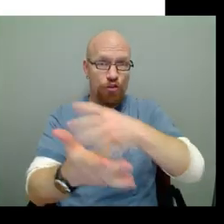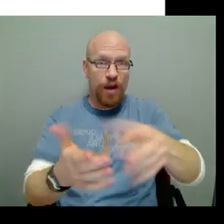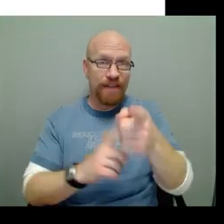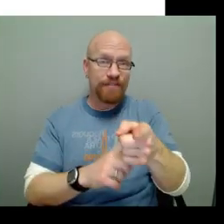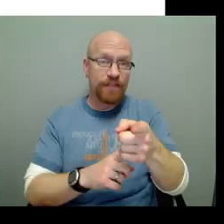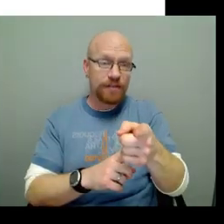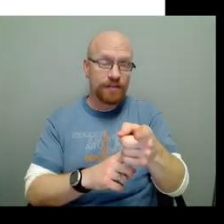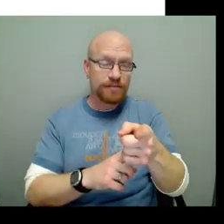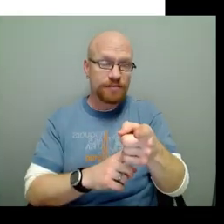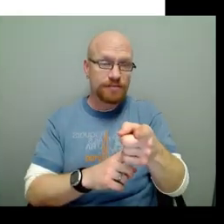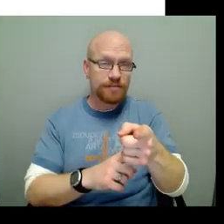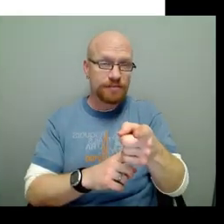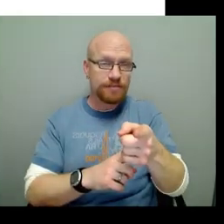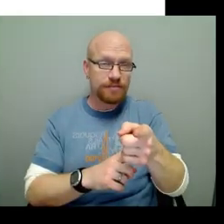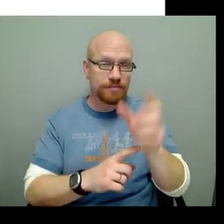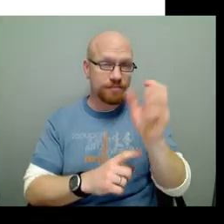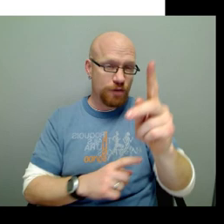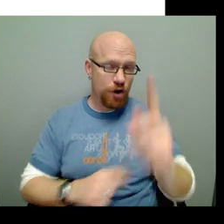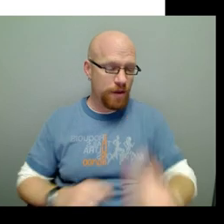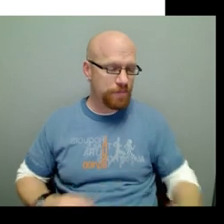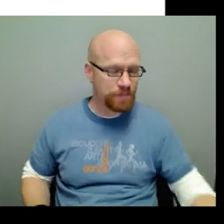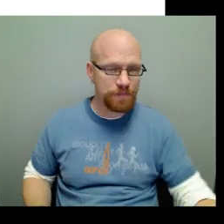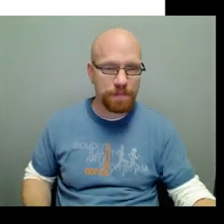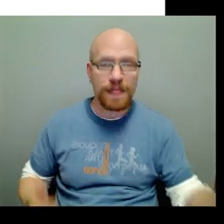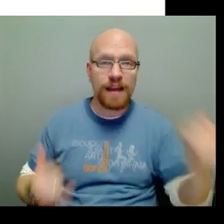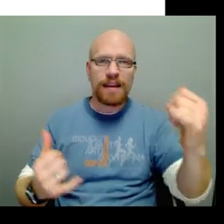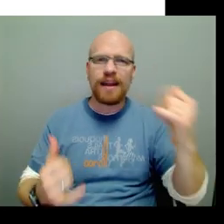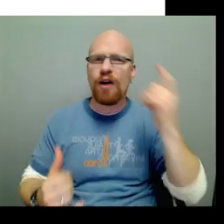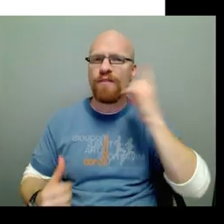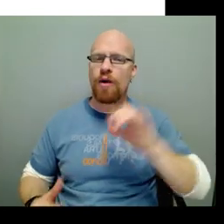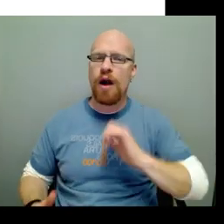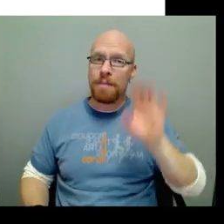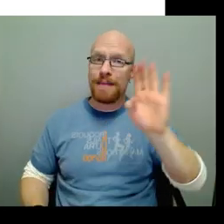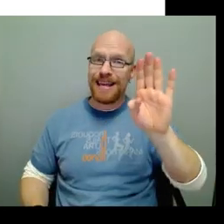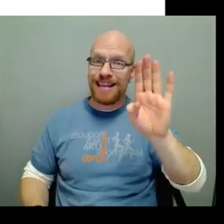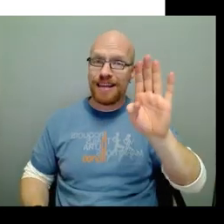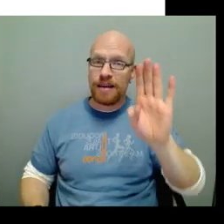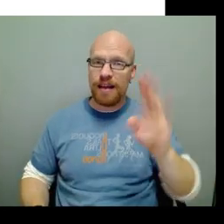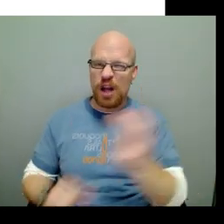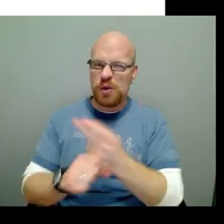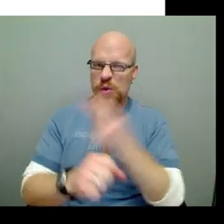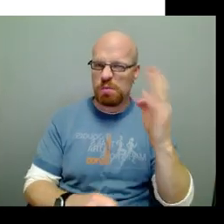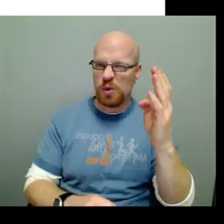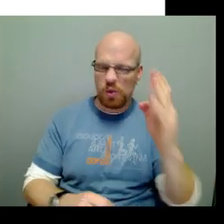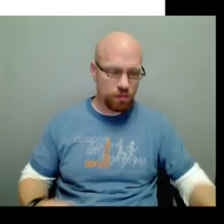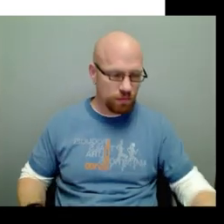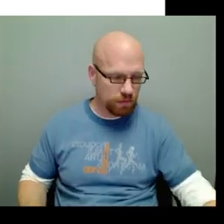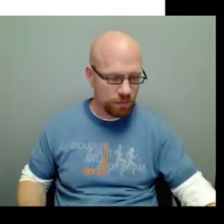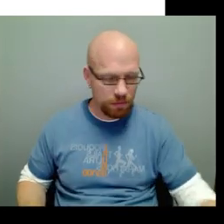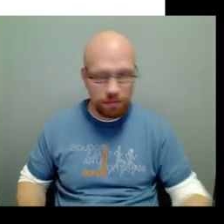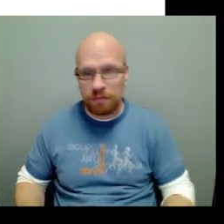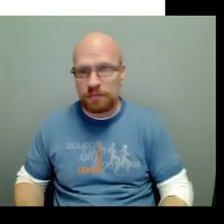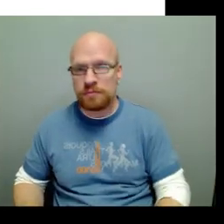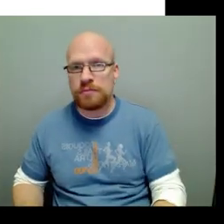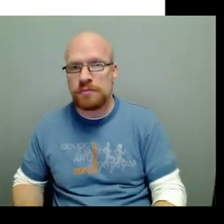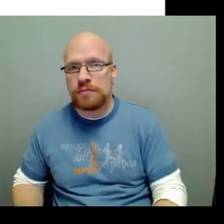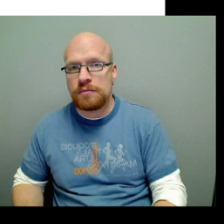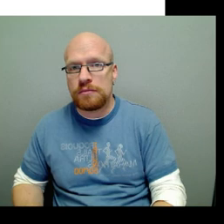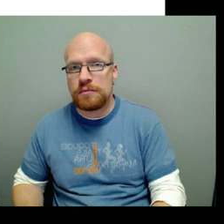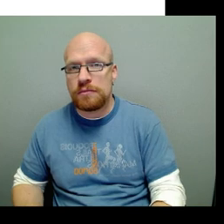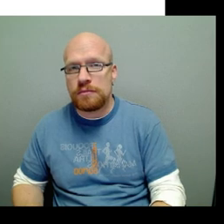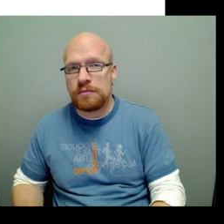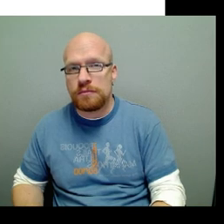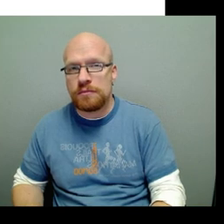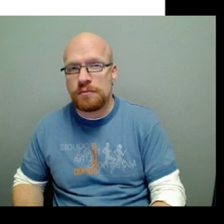is on the graph. Alright. Now for our b, I'll use blue.